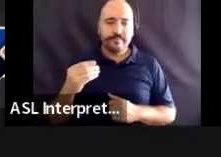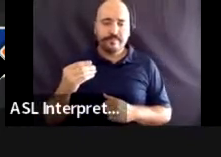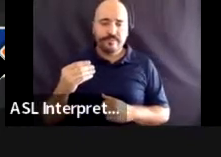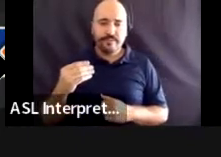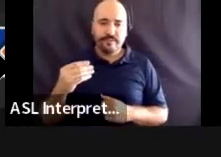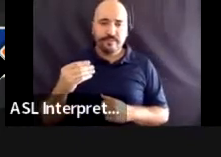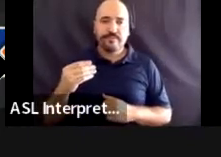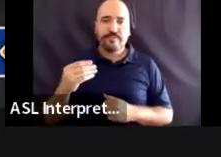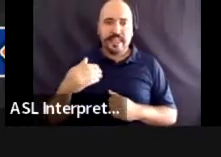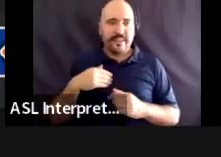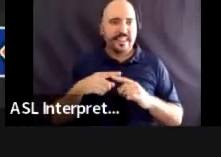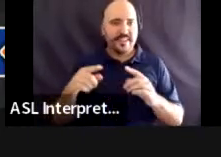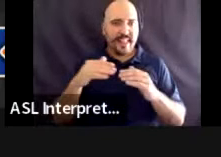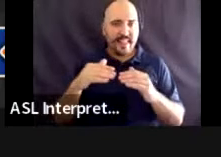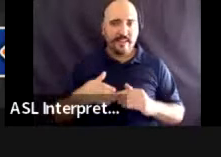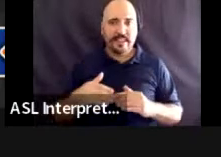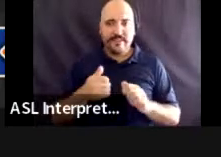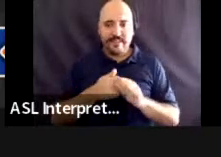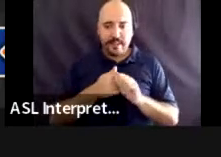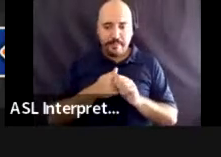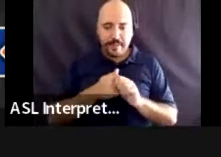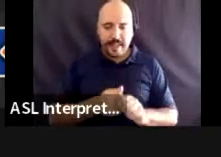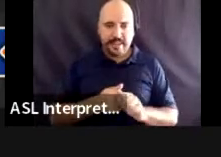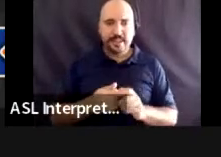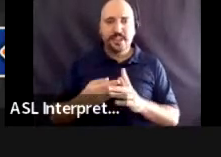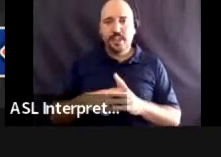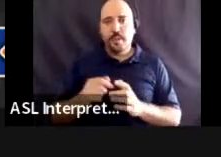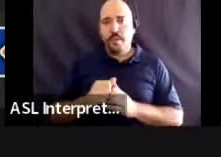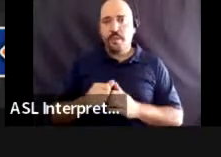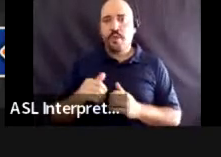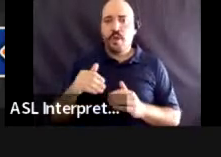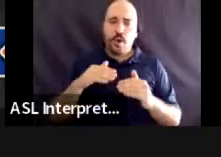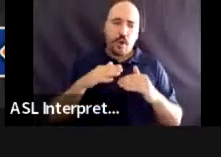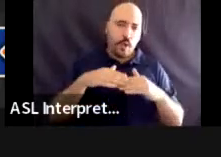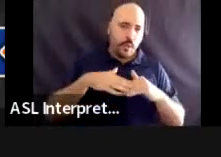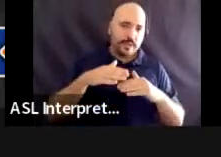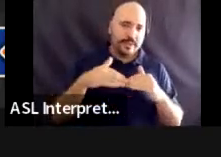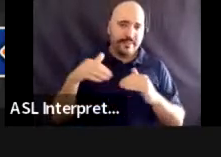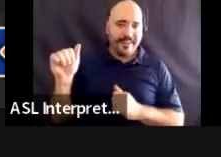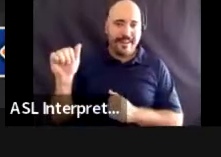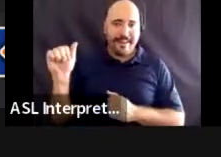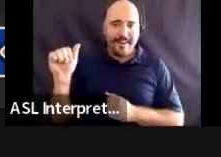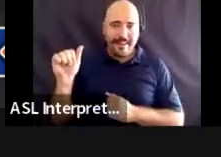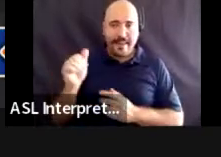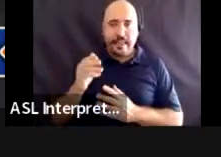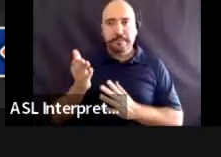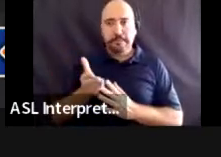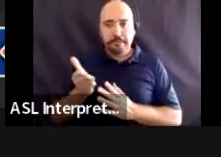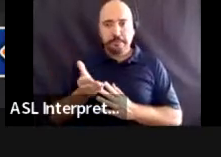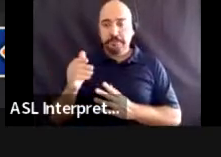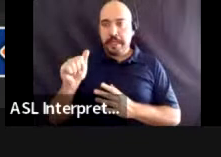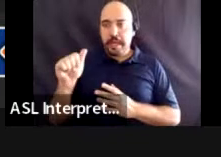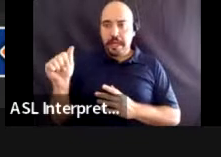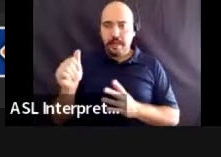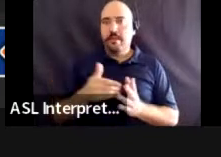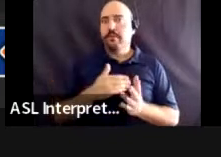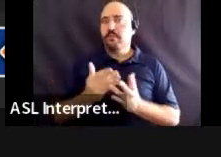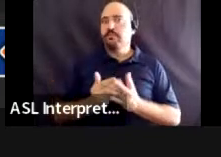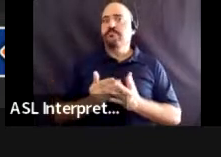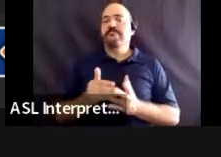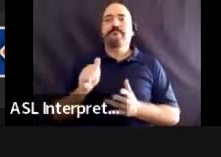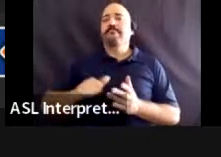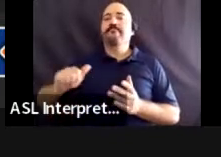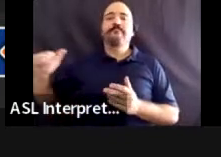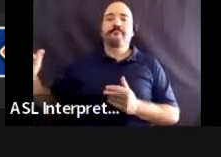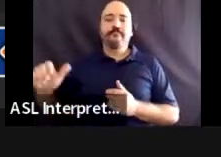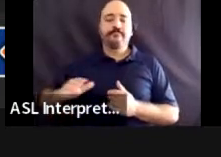levels of compliance, starting with the lowest level, A, then the medium level is AA, and the highest level is AAA.